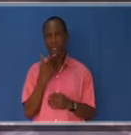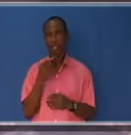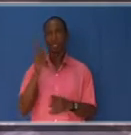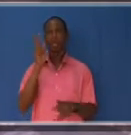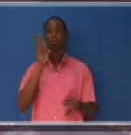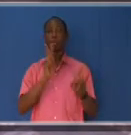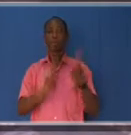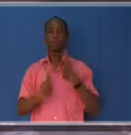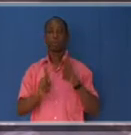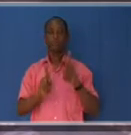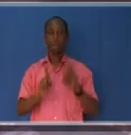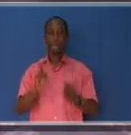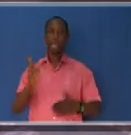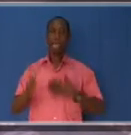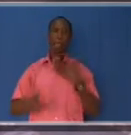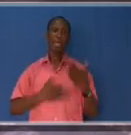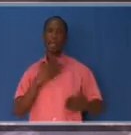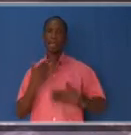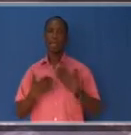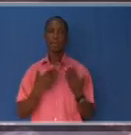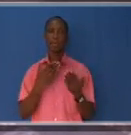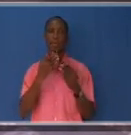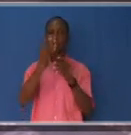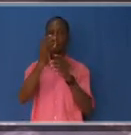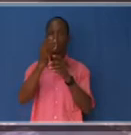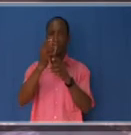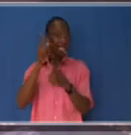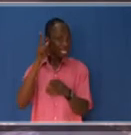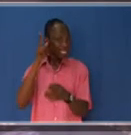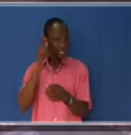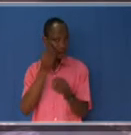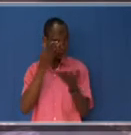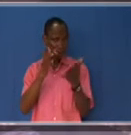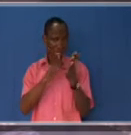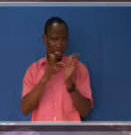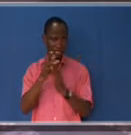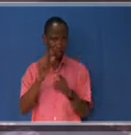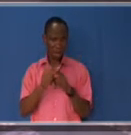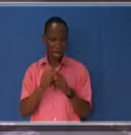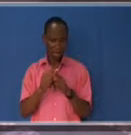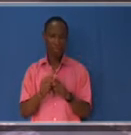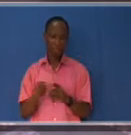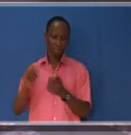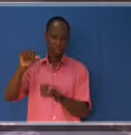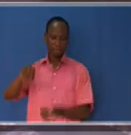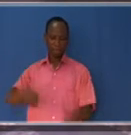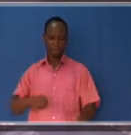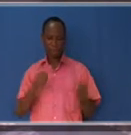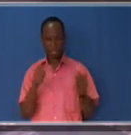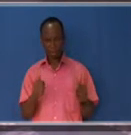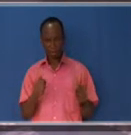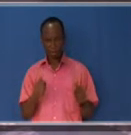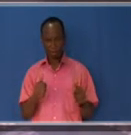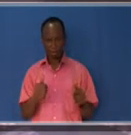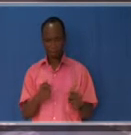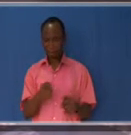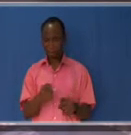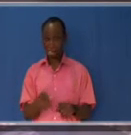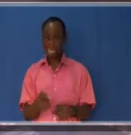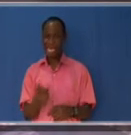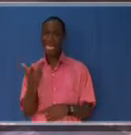they that gladly received his word were baptized. And on that day,